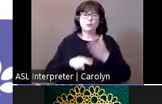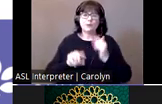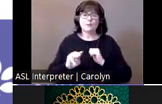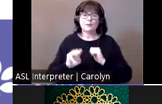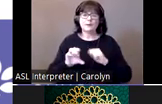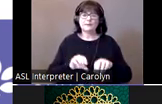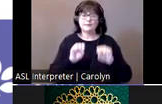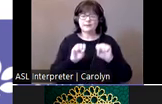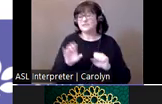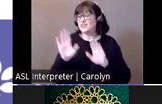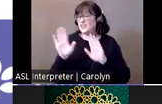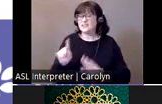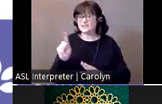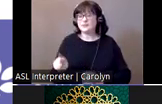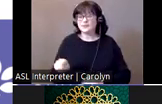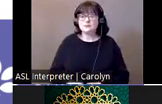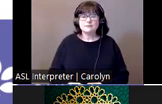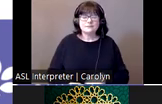But yeah, excellent question.